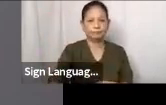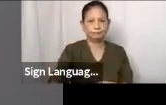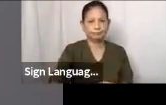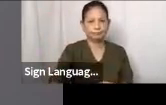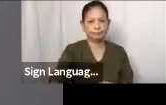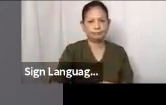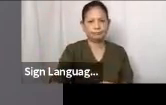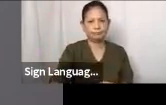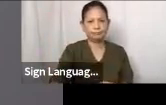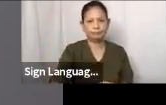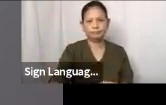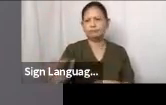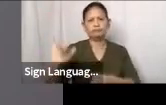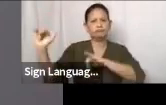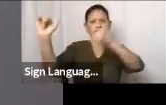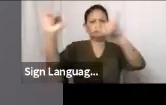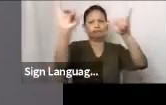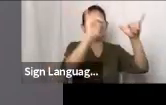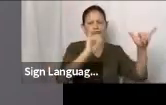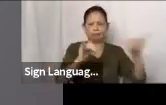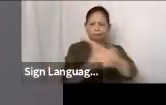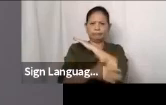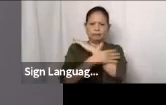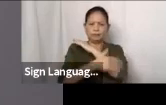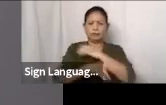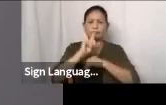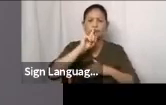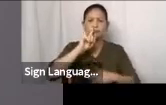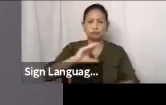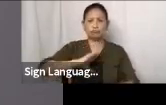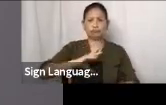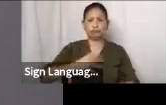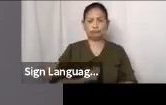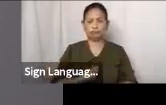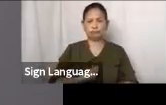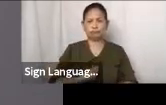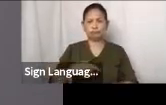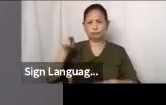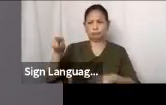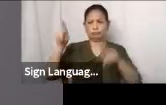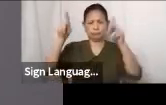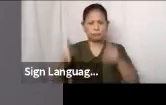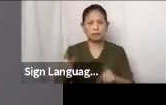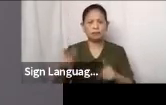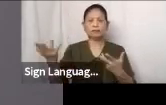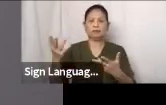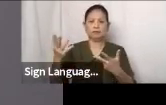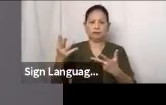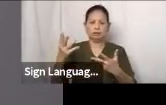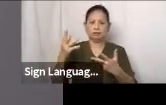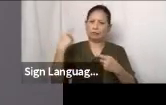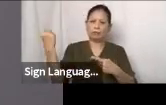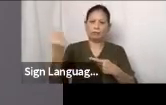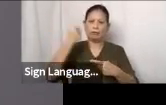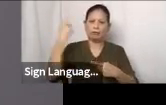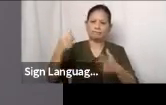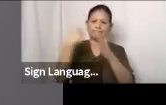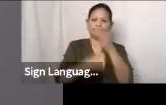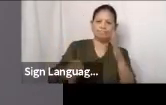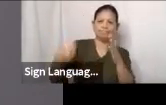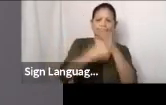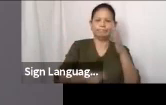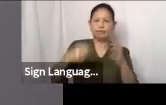Like many other countries, India's gender non-conforming persons also is fighting for their